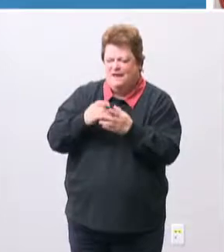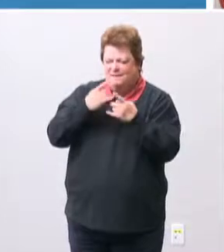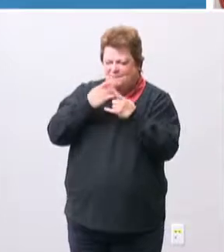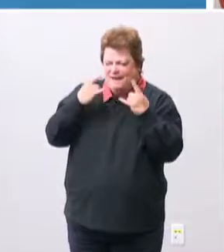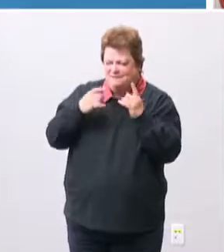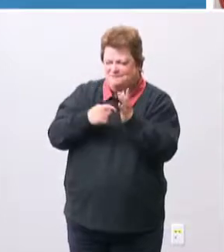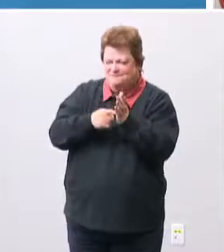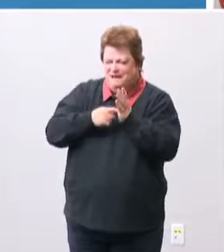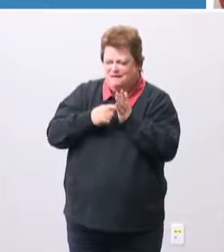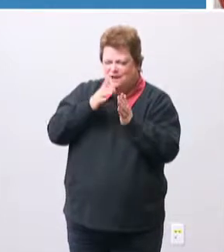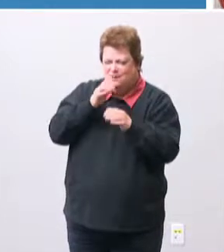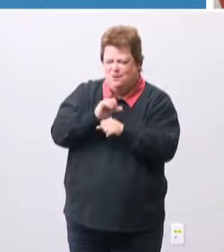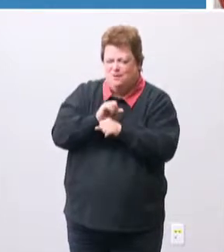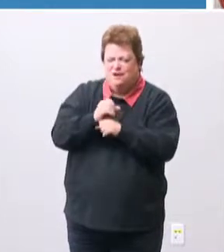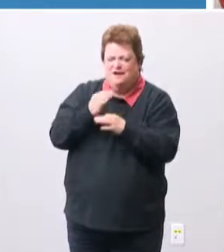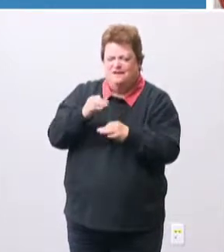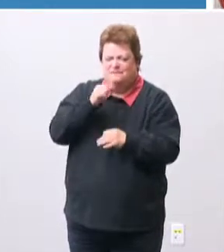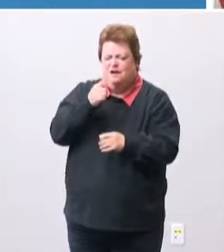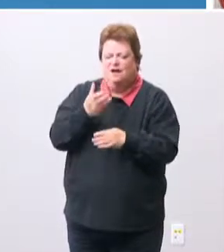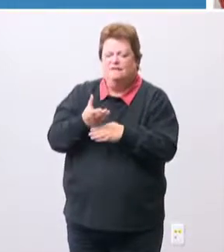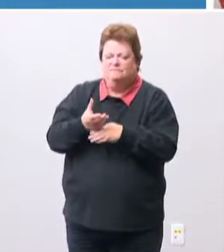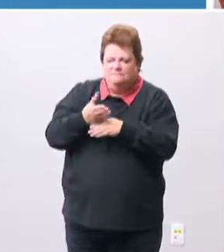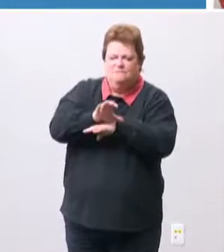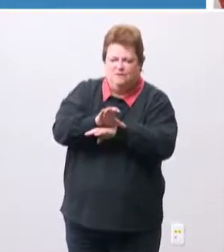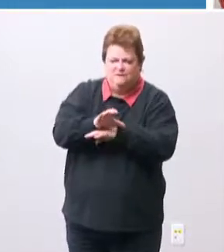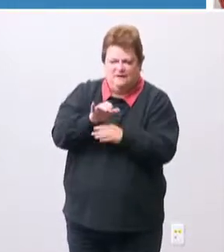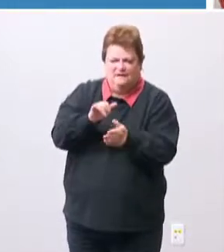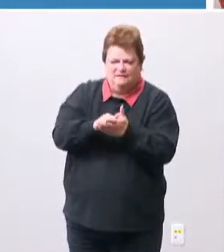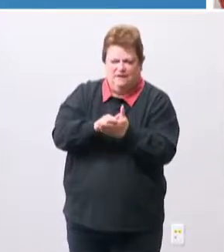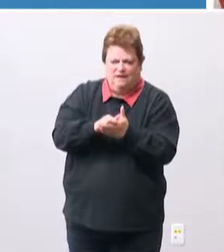no enforcement of it?